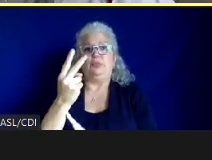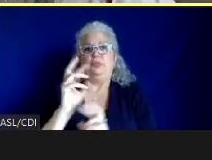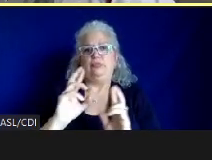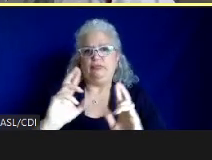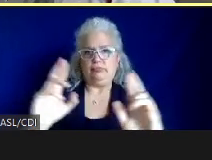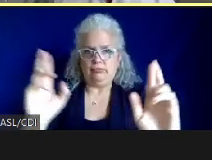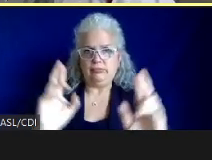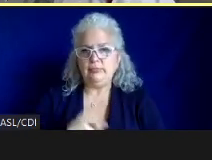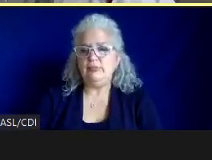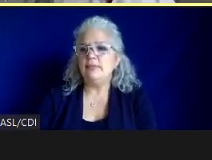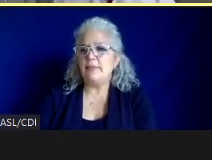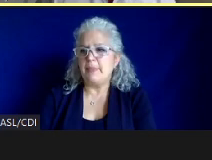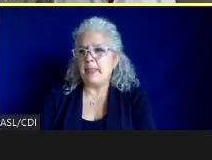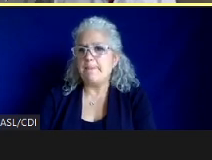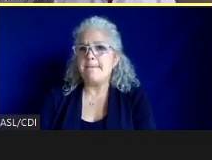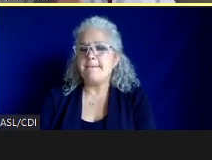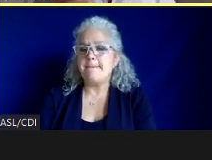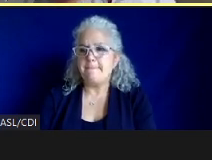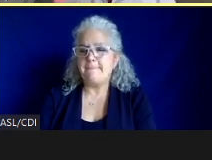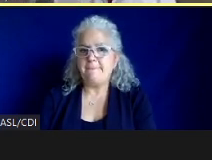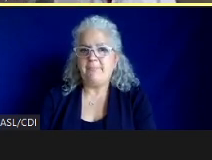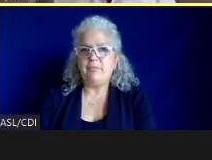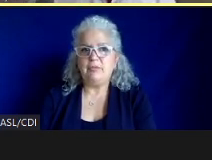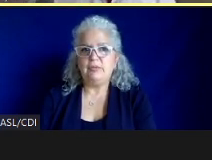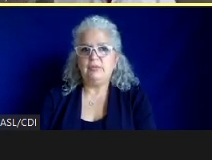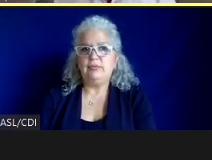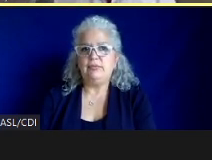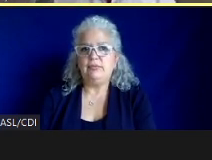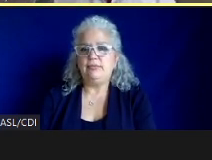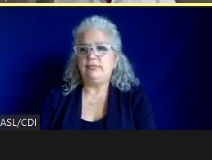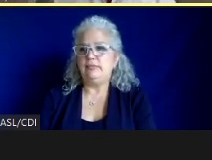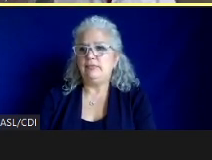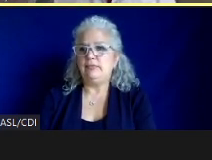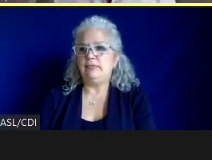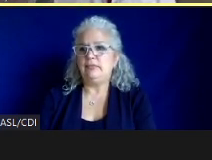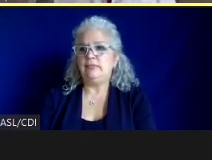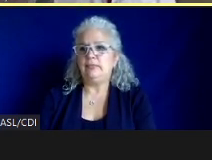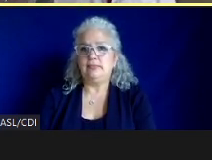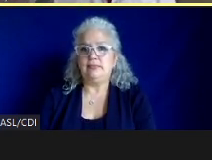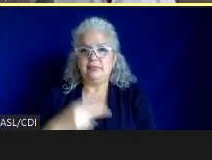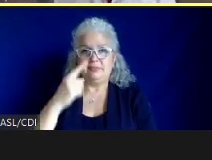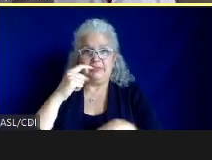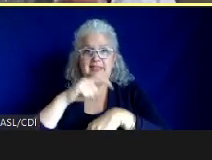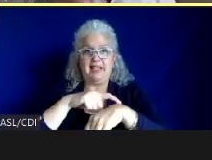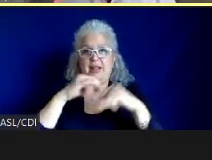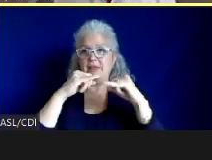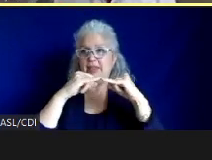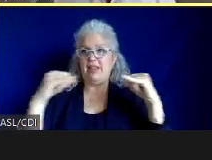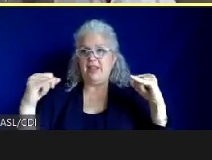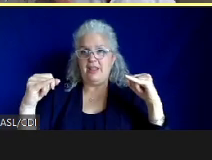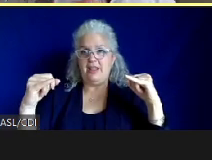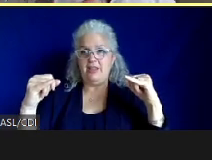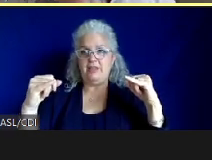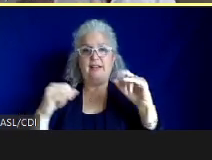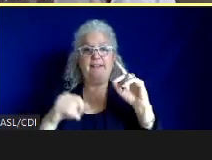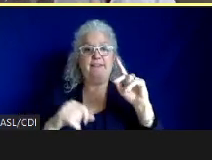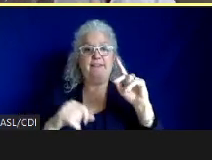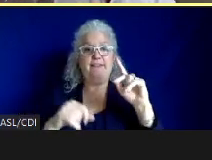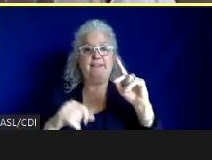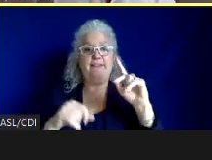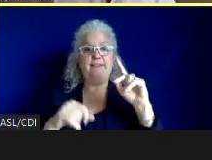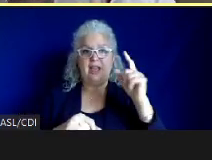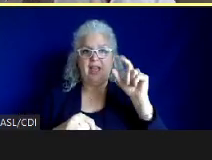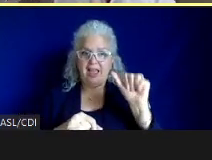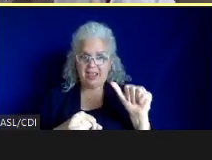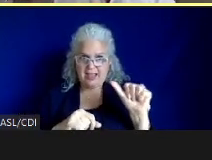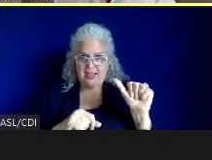So just looking at a sort of timeline, we're again in this phase 1A, and that's really the first 0 to 5